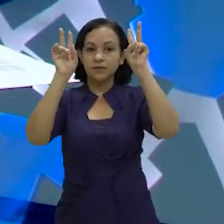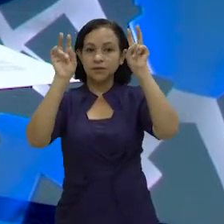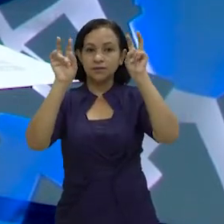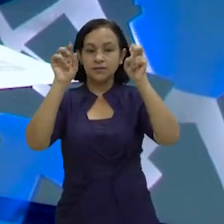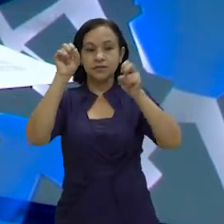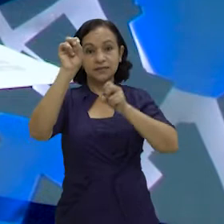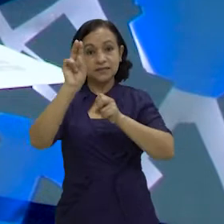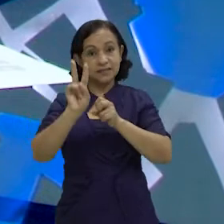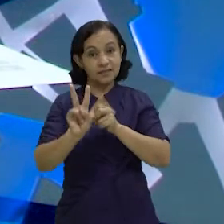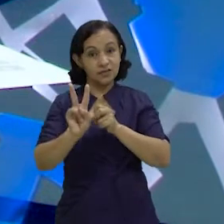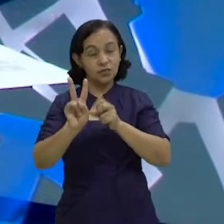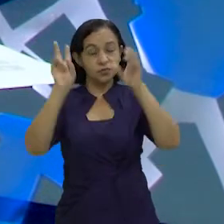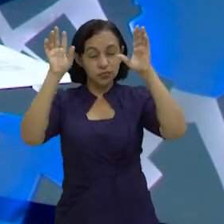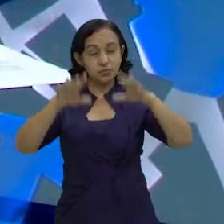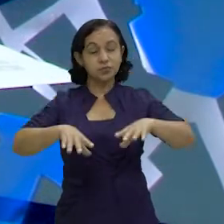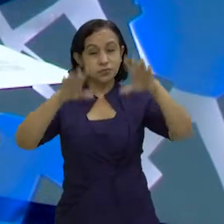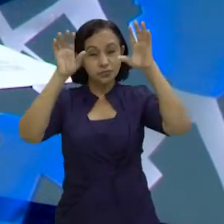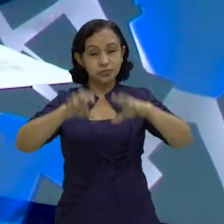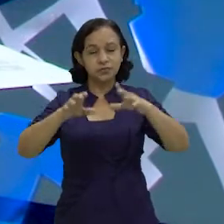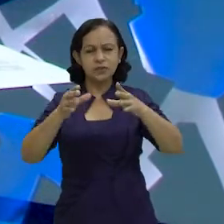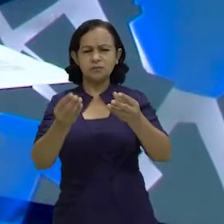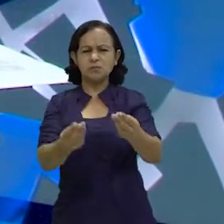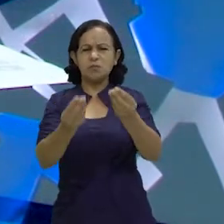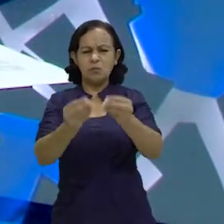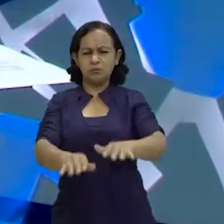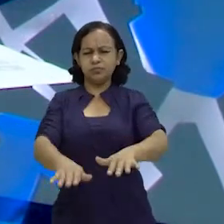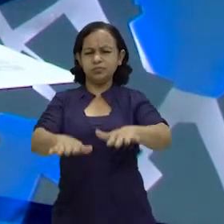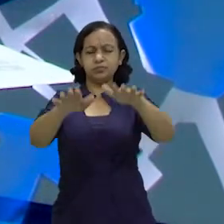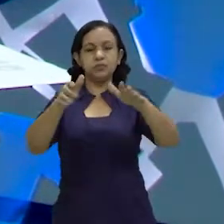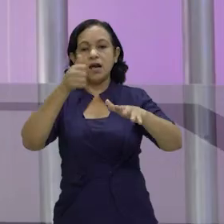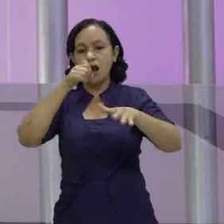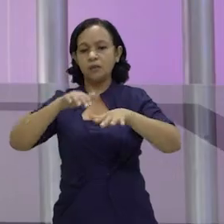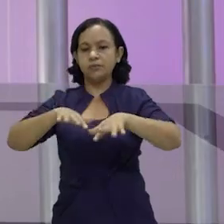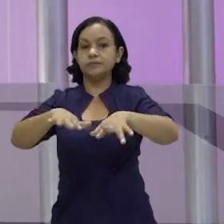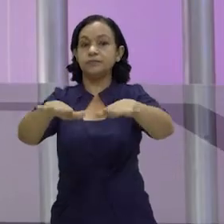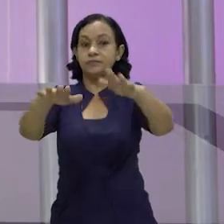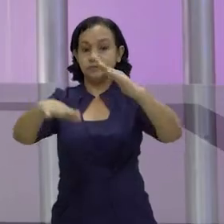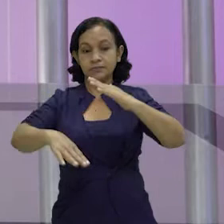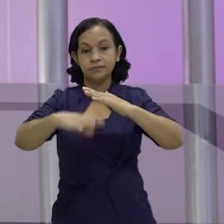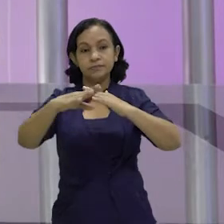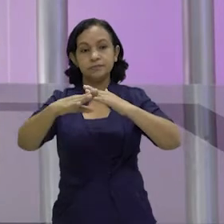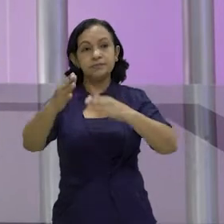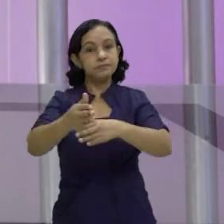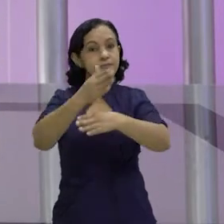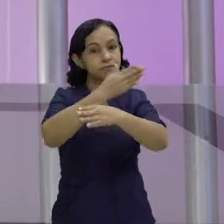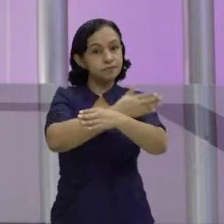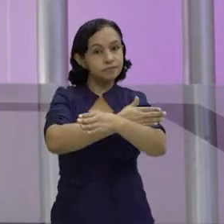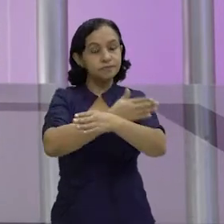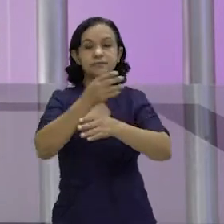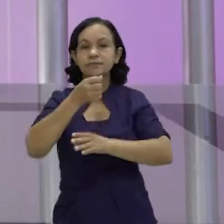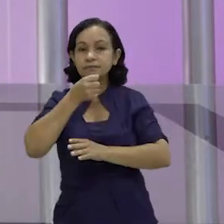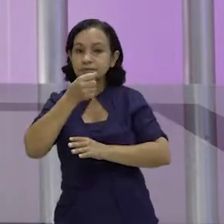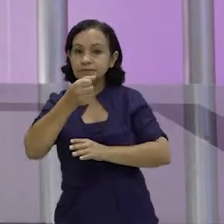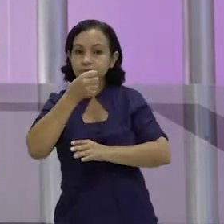in this second season of invierno, that when it accumulates, it generates inundations. So before we go to our